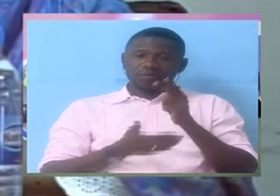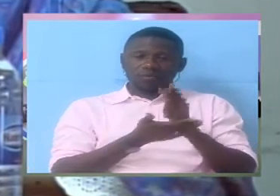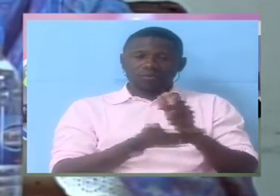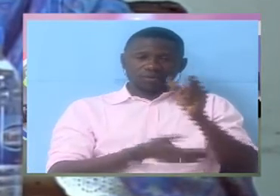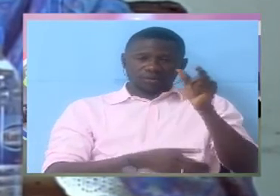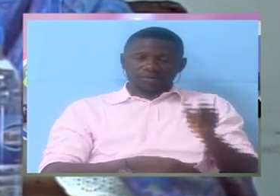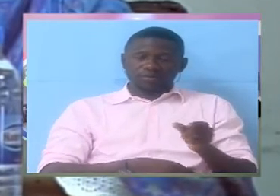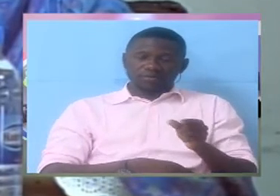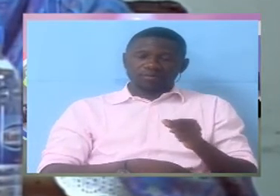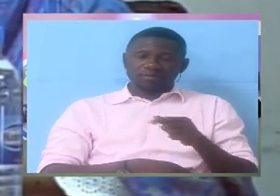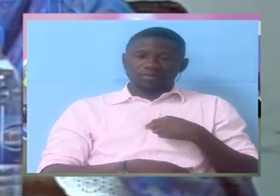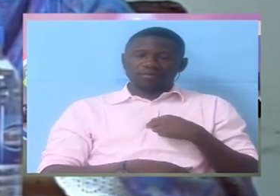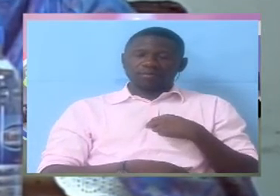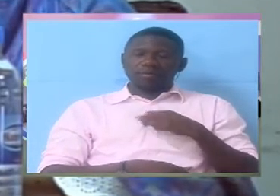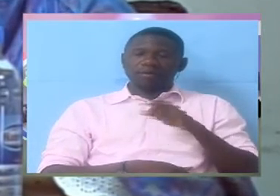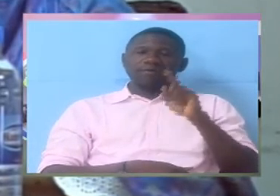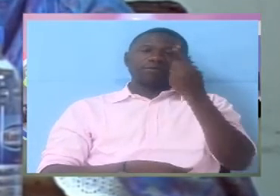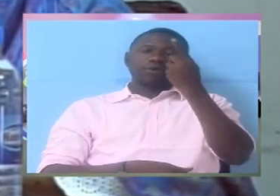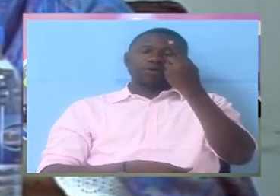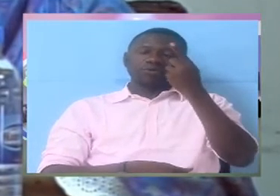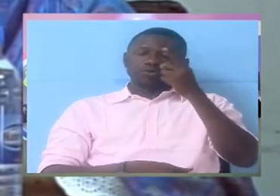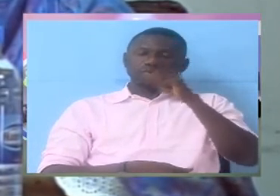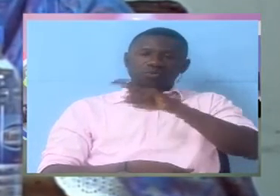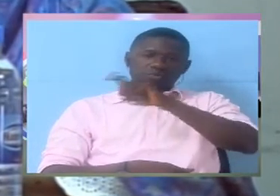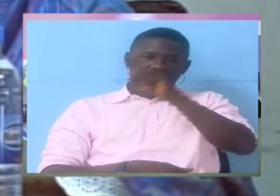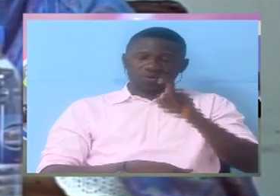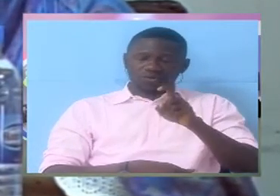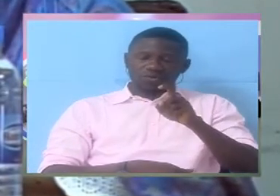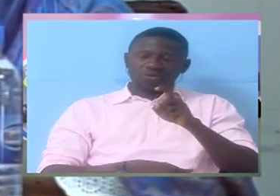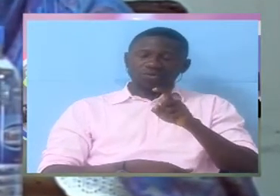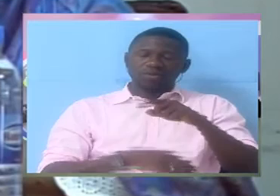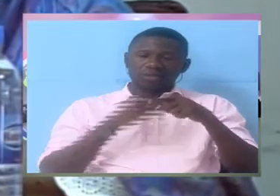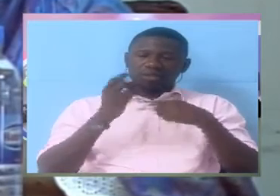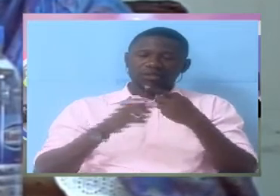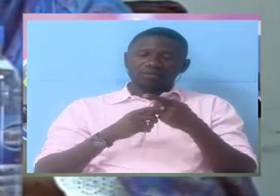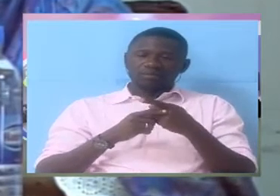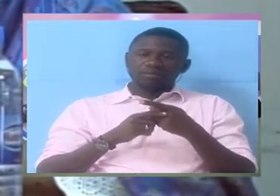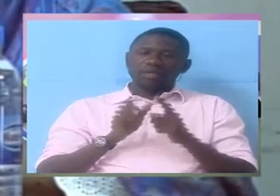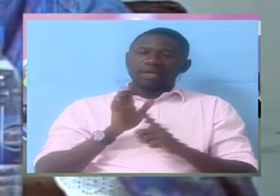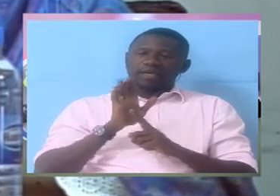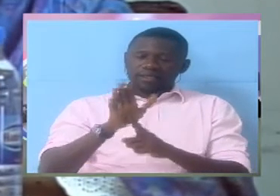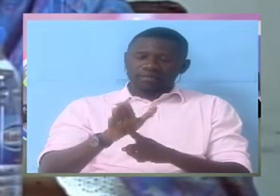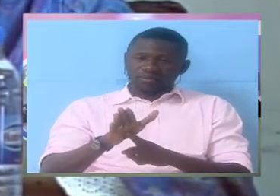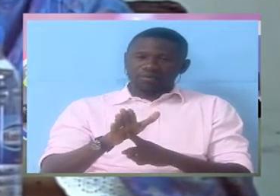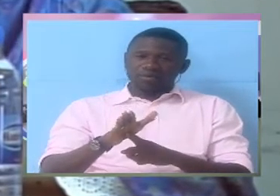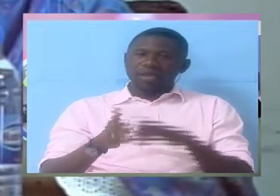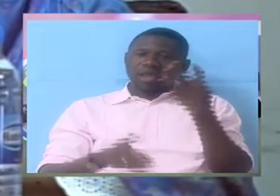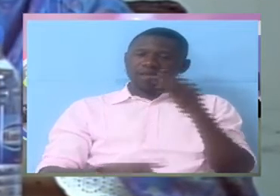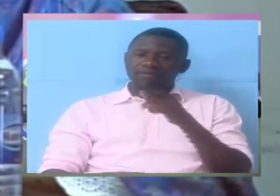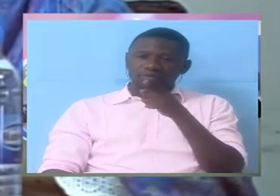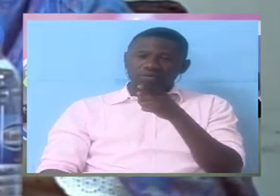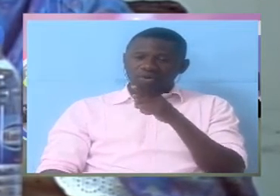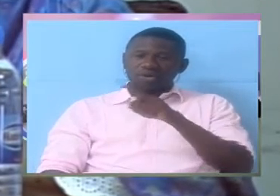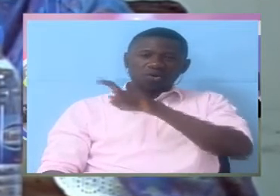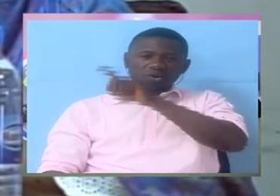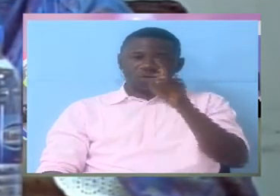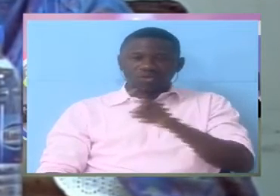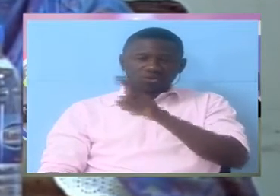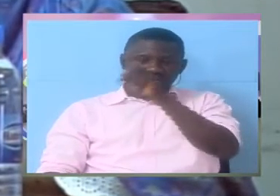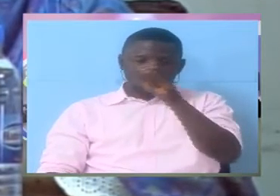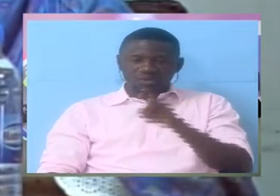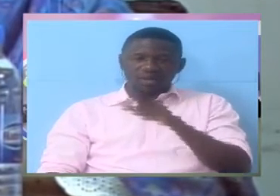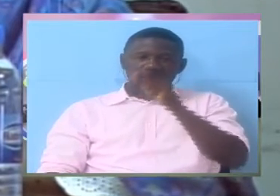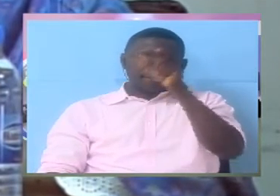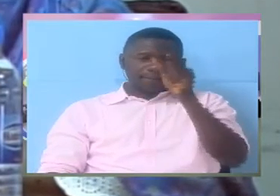The first question is hypothetical. If you were questioning, an accused